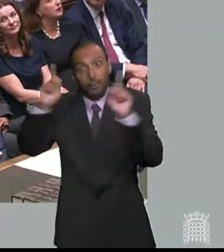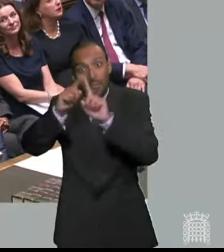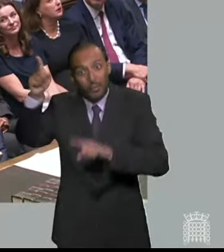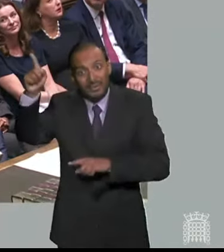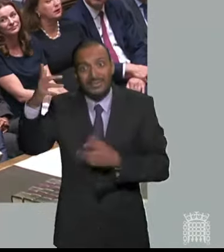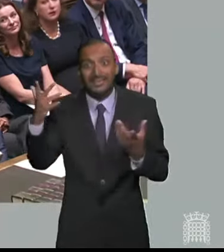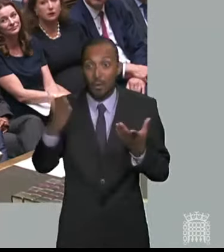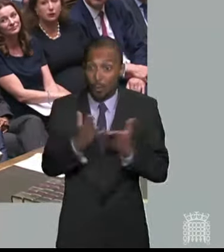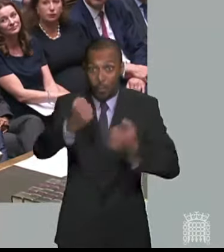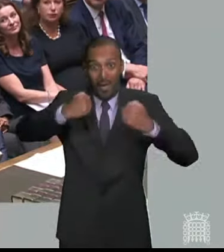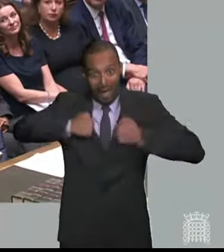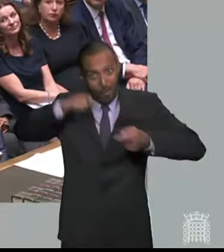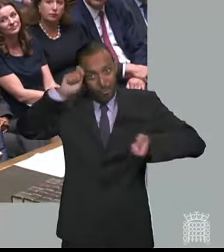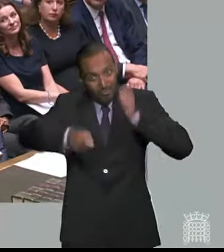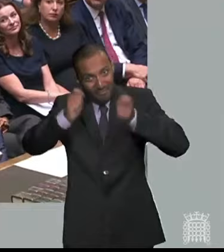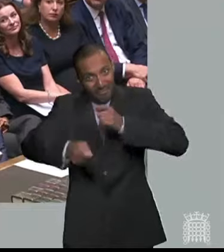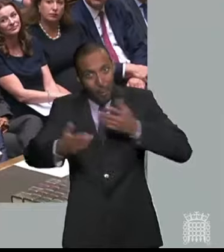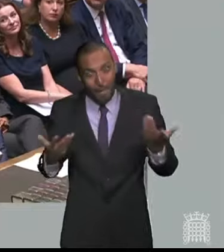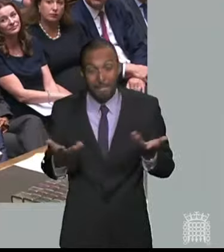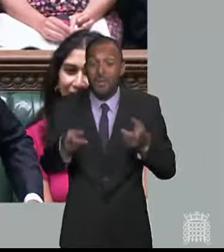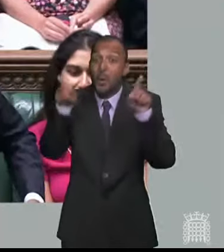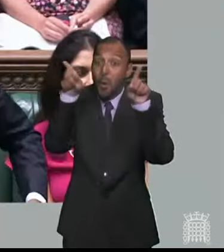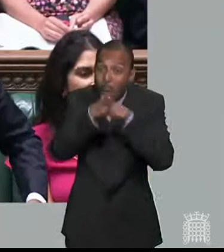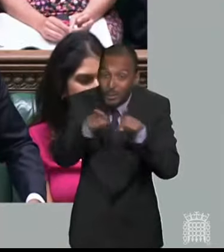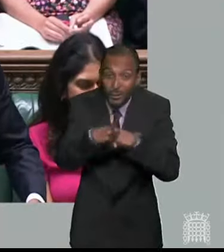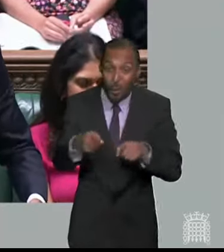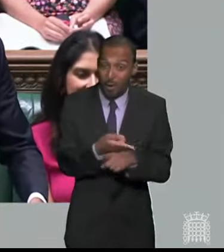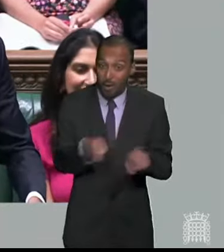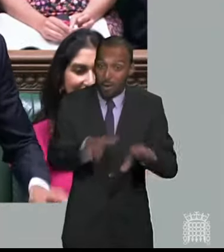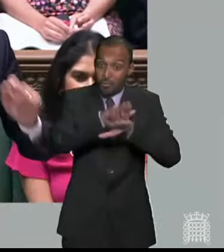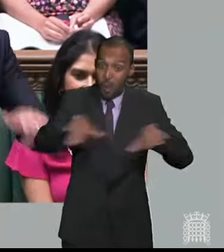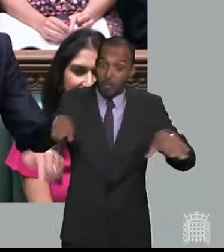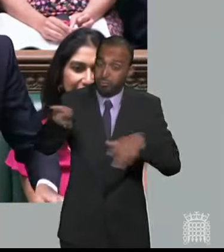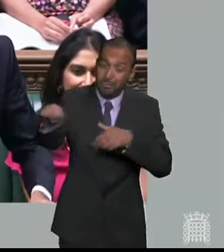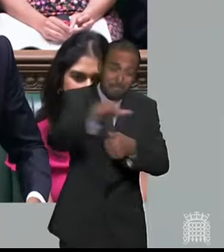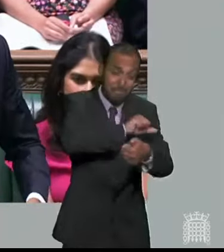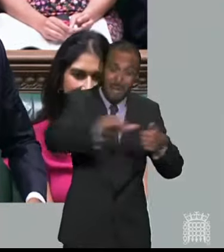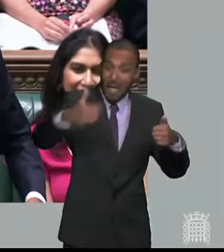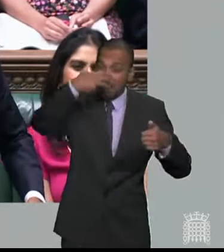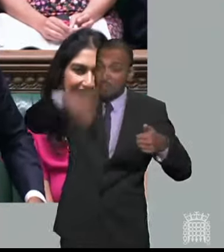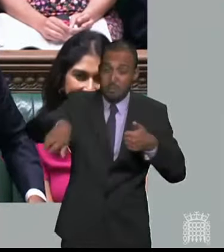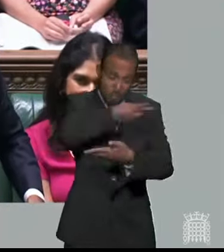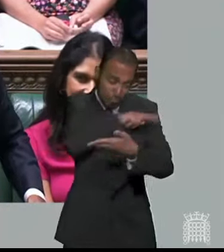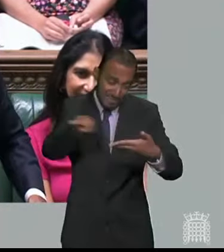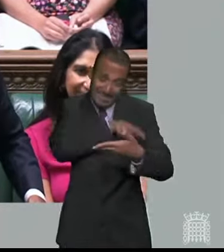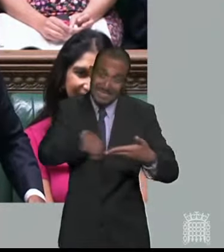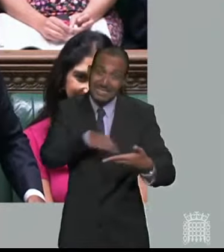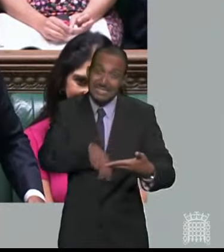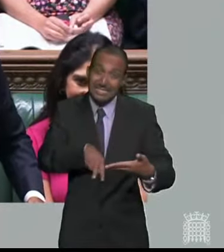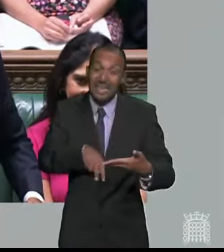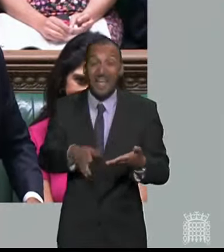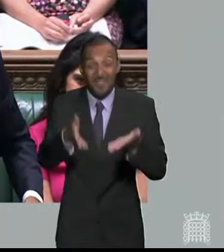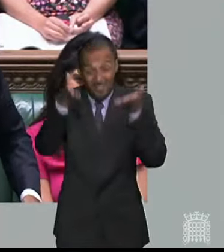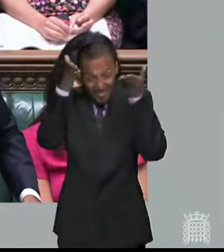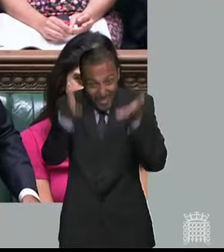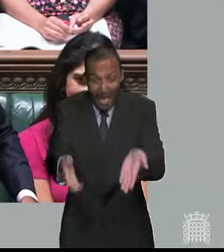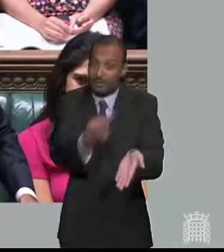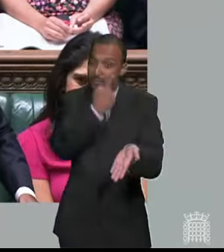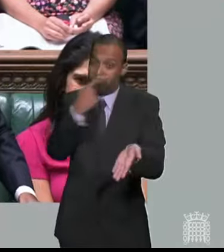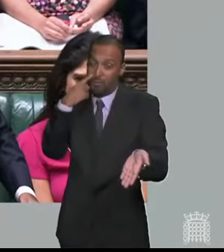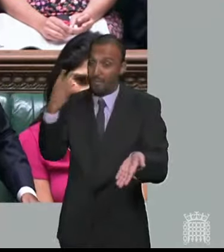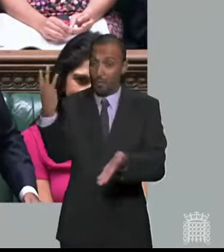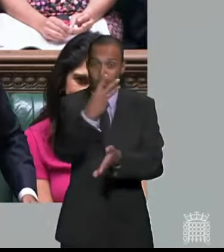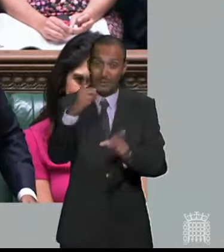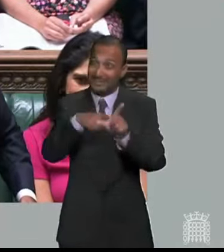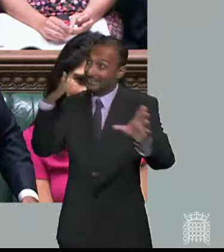we now have the best readers in the Western world, Mr. Speaker. That's what 13 years of education reform gets you, all of